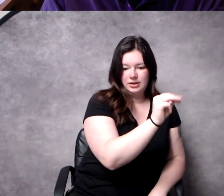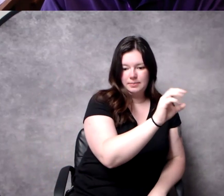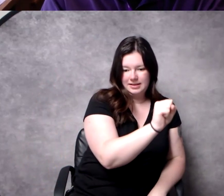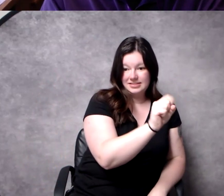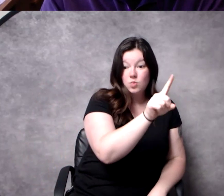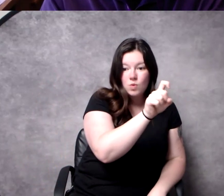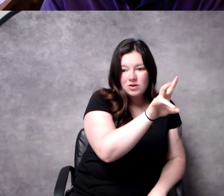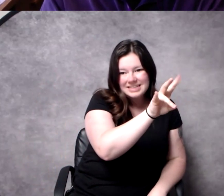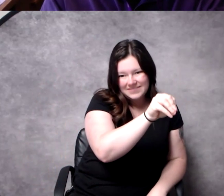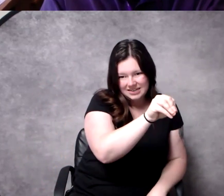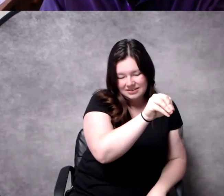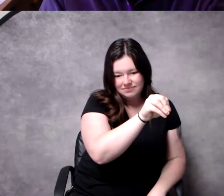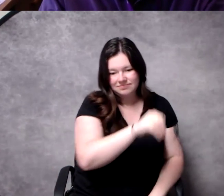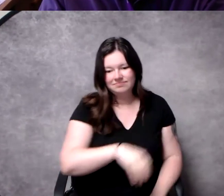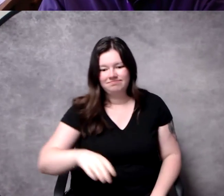research?